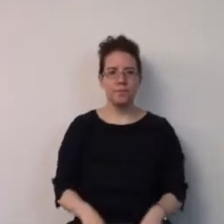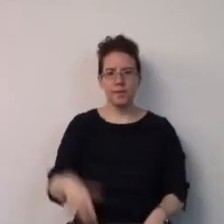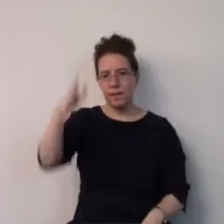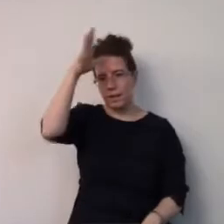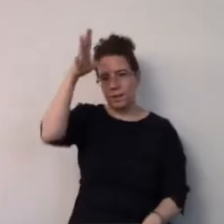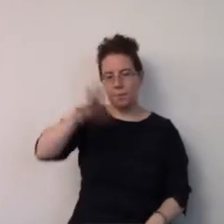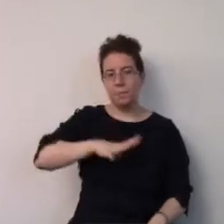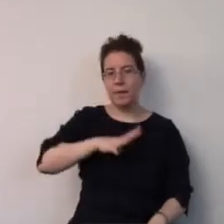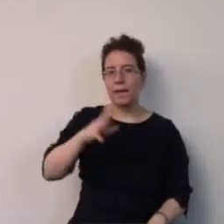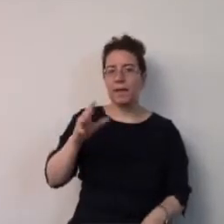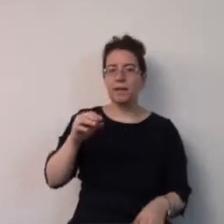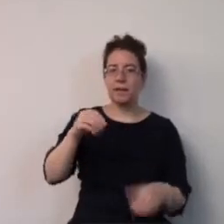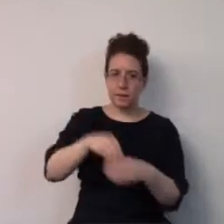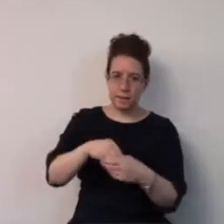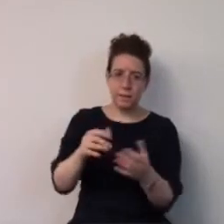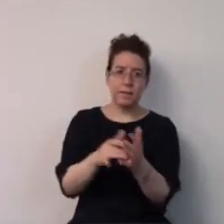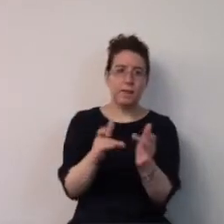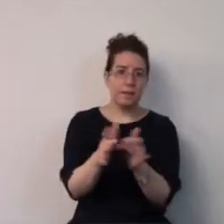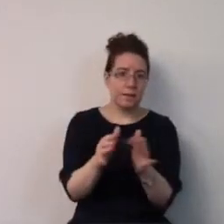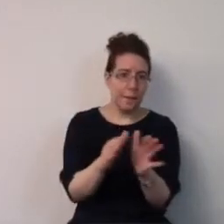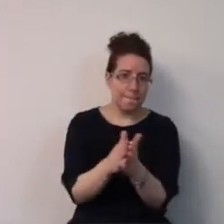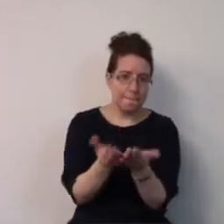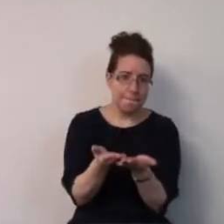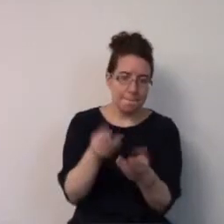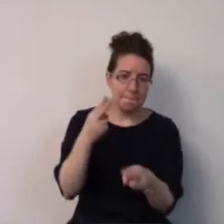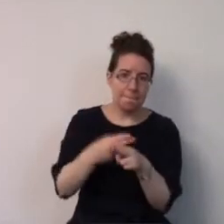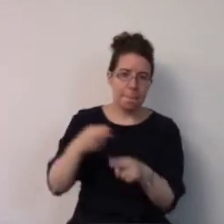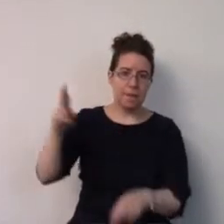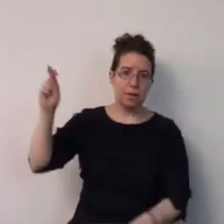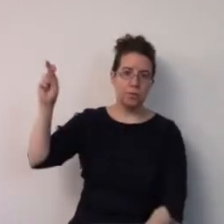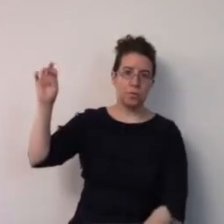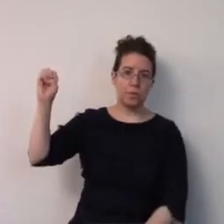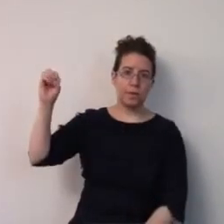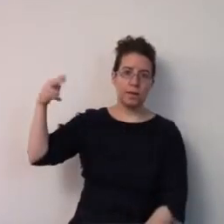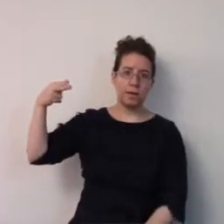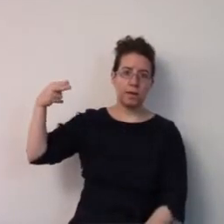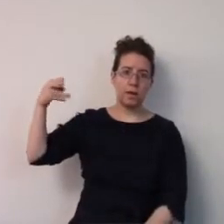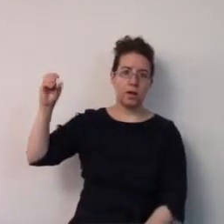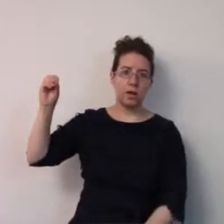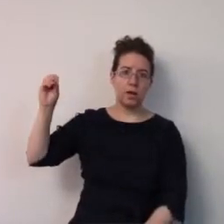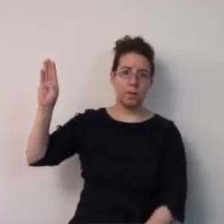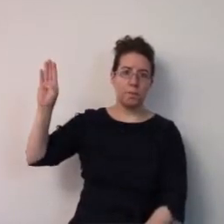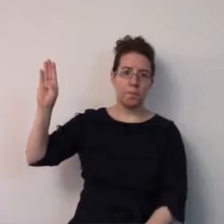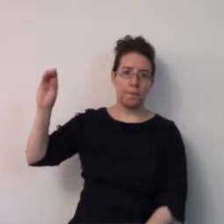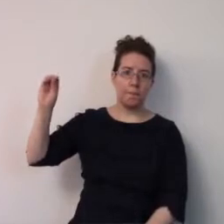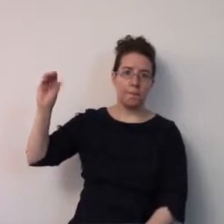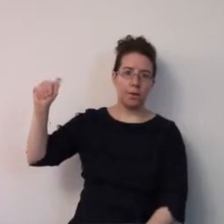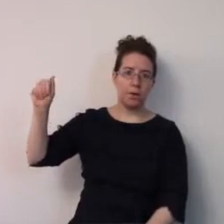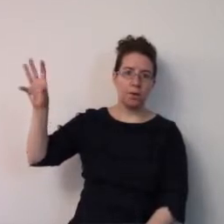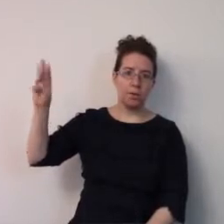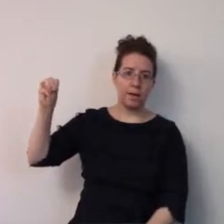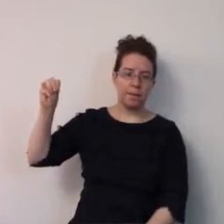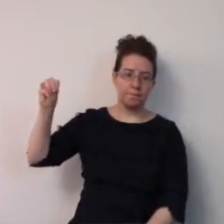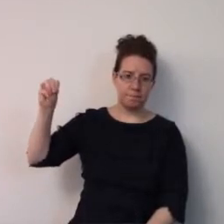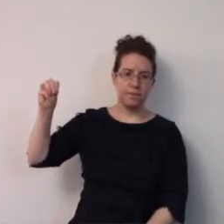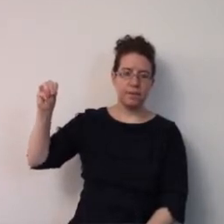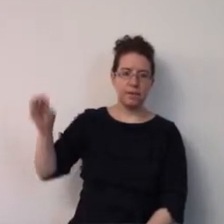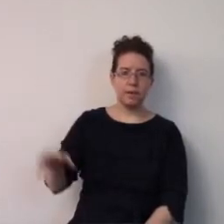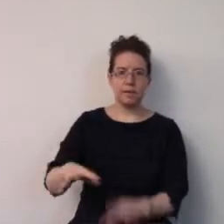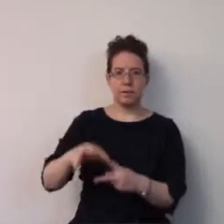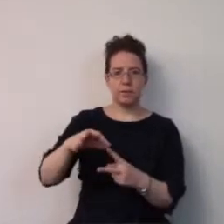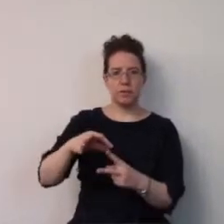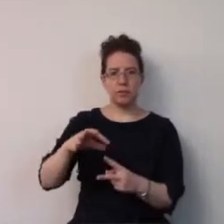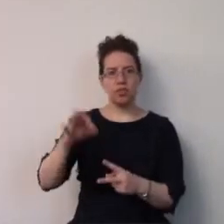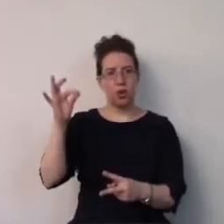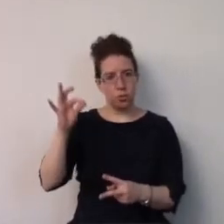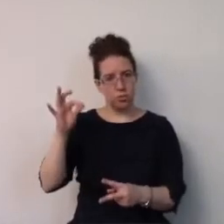wrong kind of, told him the wrong thing, and it caused a divided kingdom and problems for the rest of